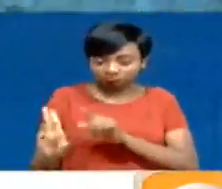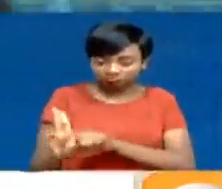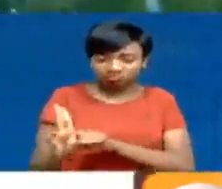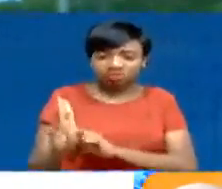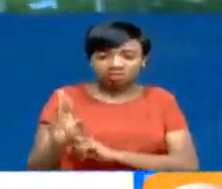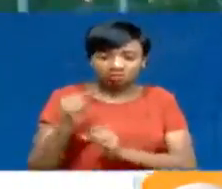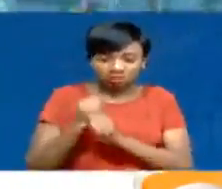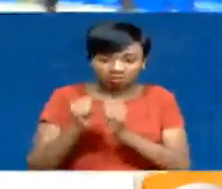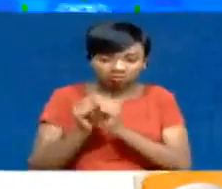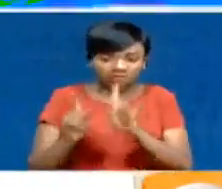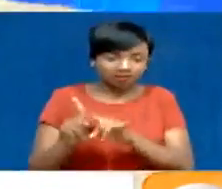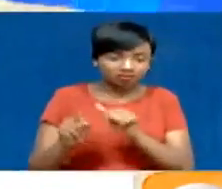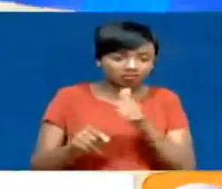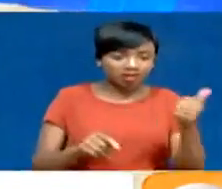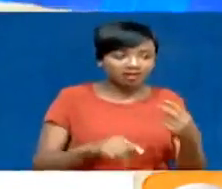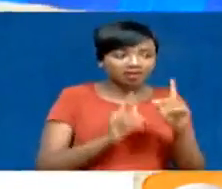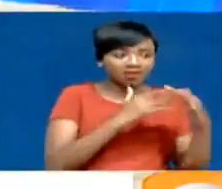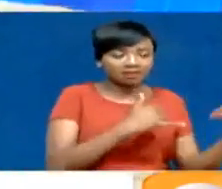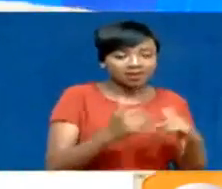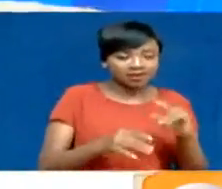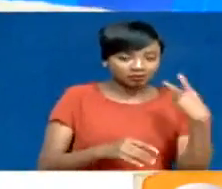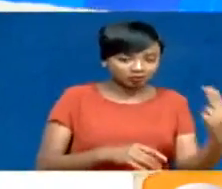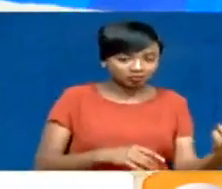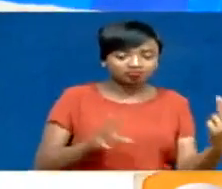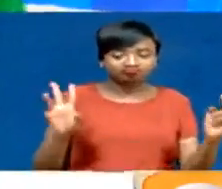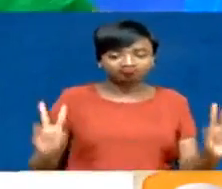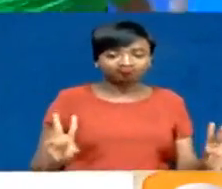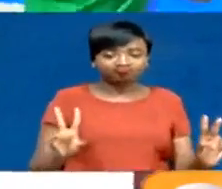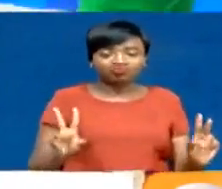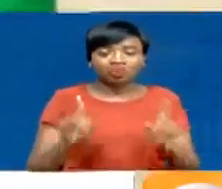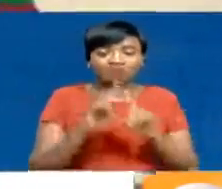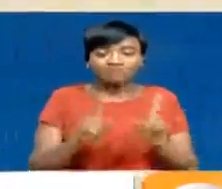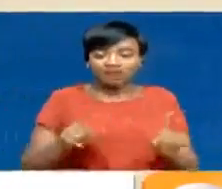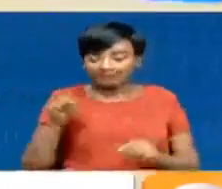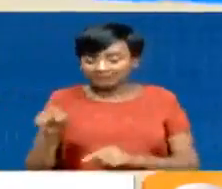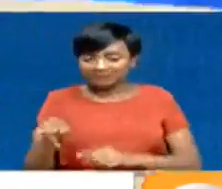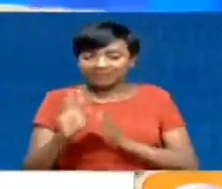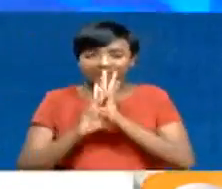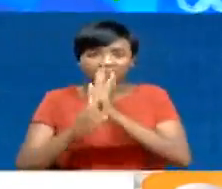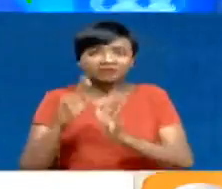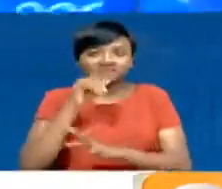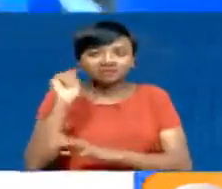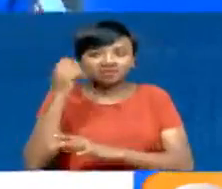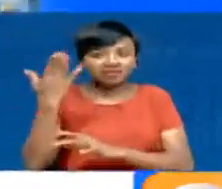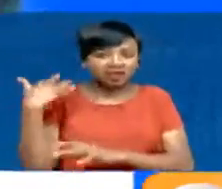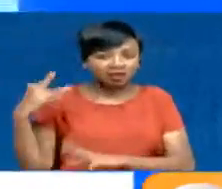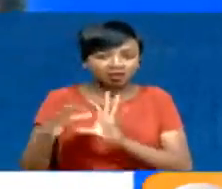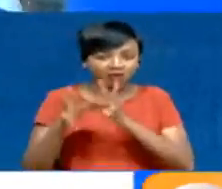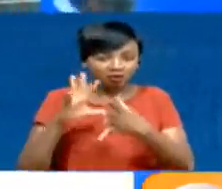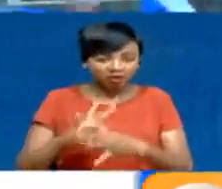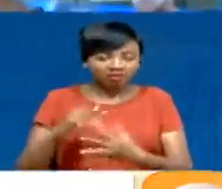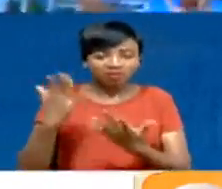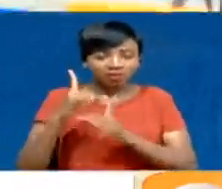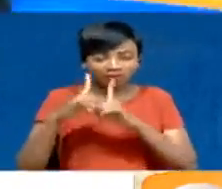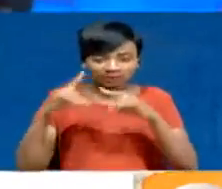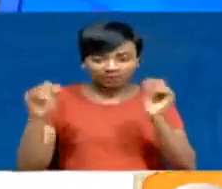Veronica Adhiambo and Naomi Toll complete the second pair. Makoha and Agala represented Kenya at the Olympic Games in Tokyo in